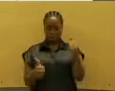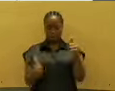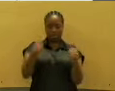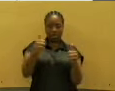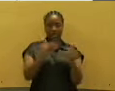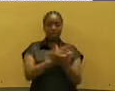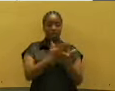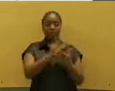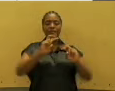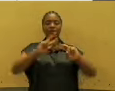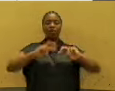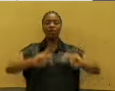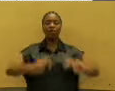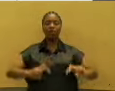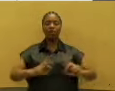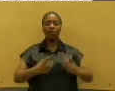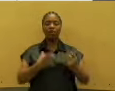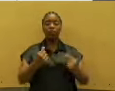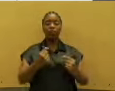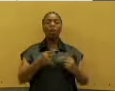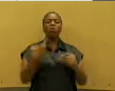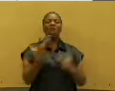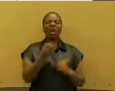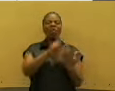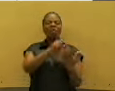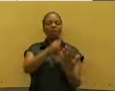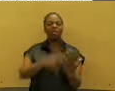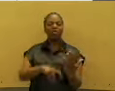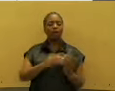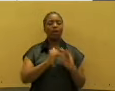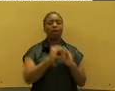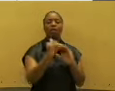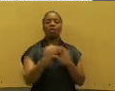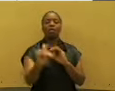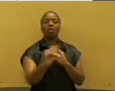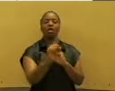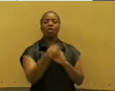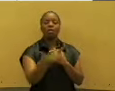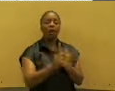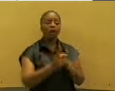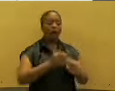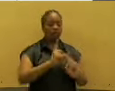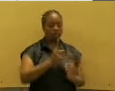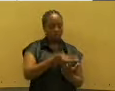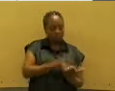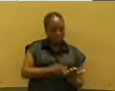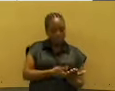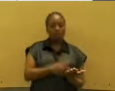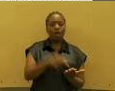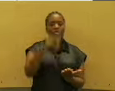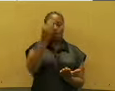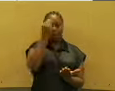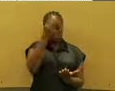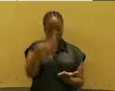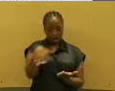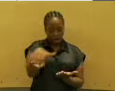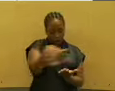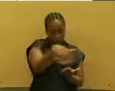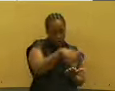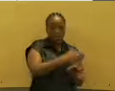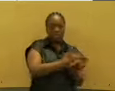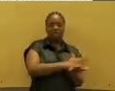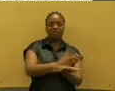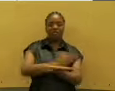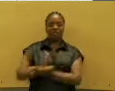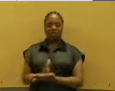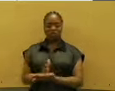there's something called participatory action research, where we seek to engage participants in the information sharing, information